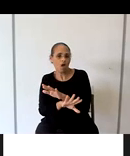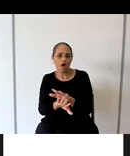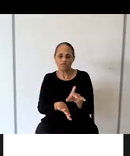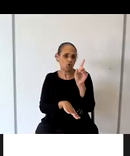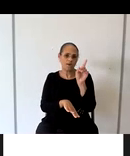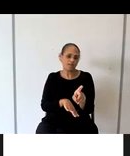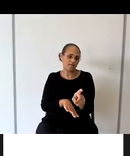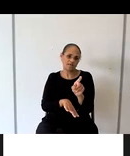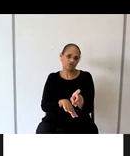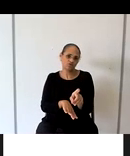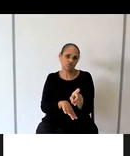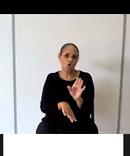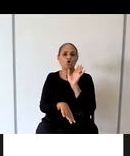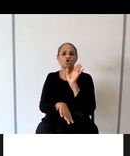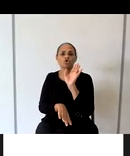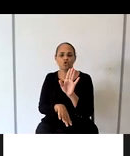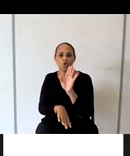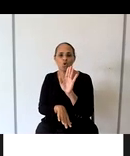be your source of